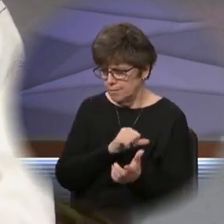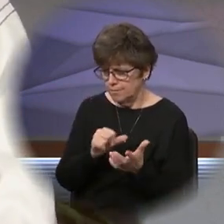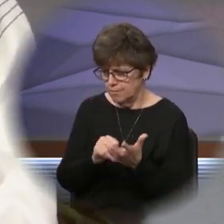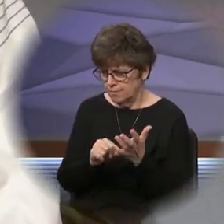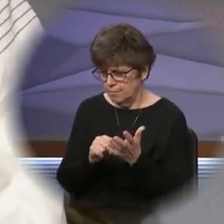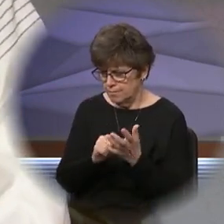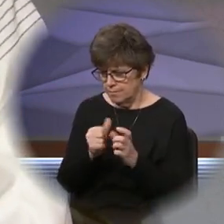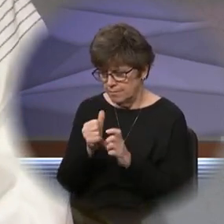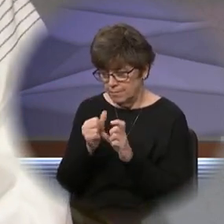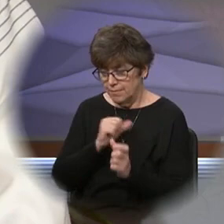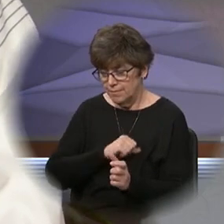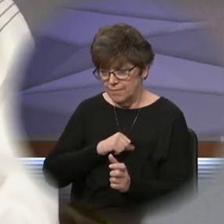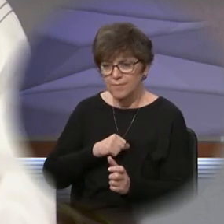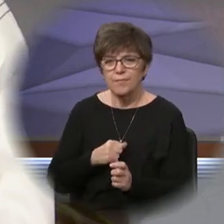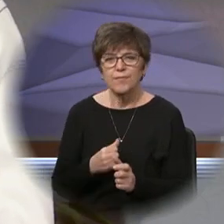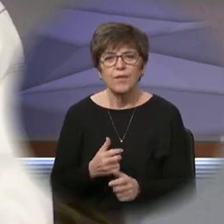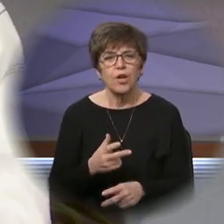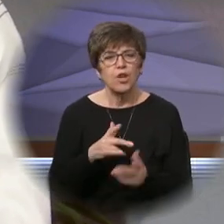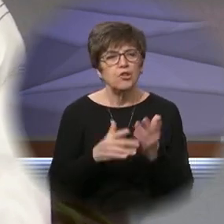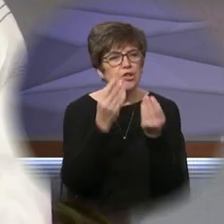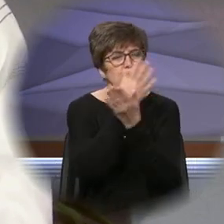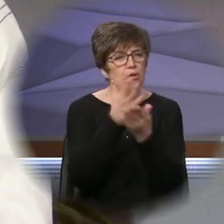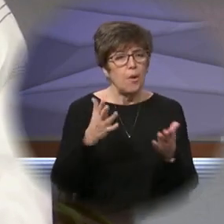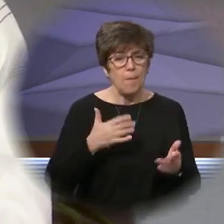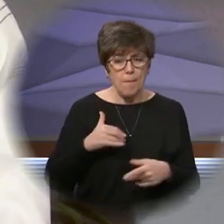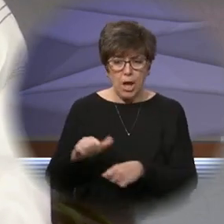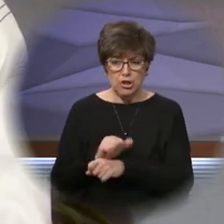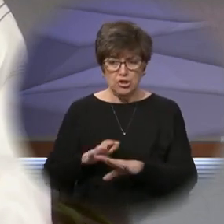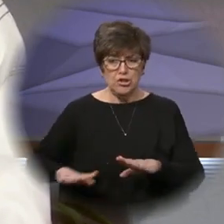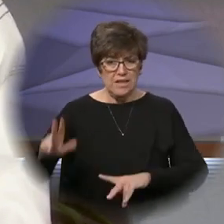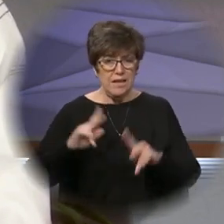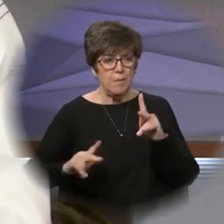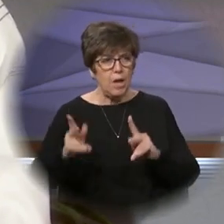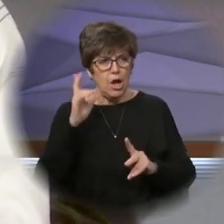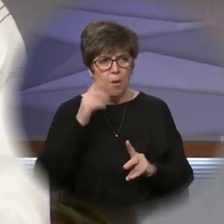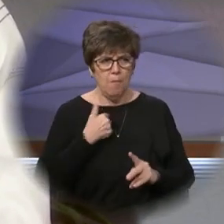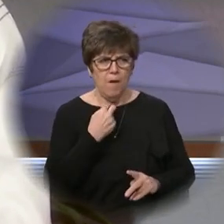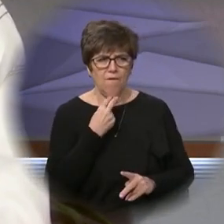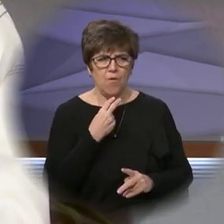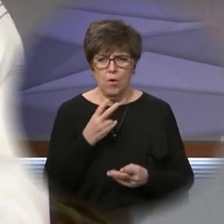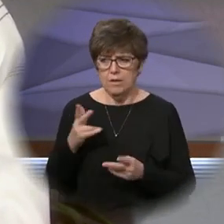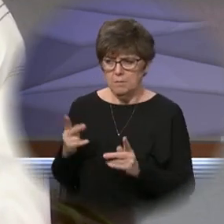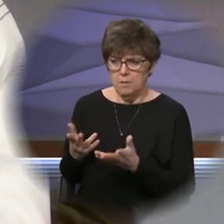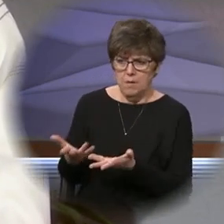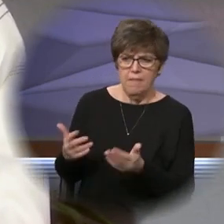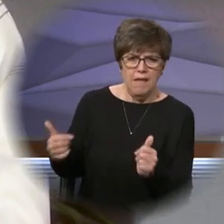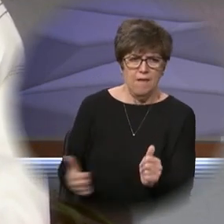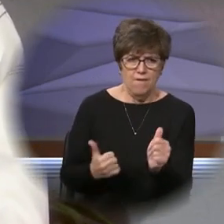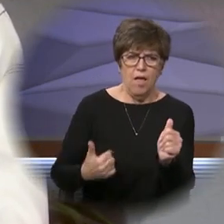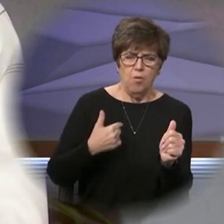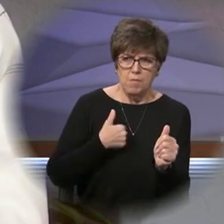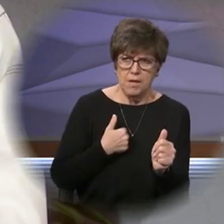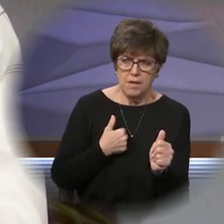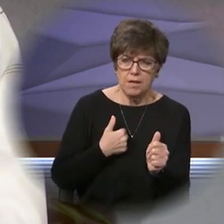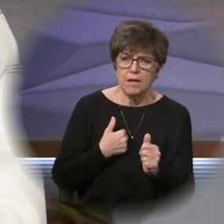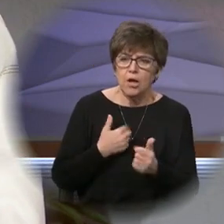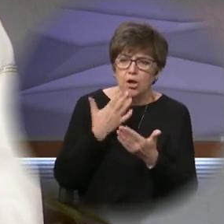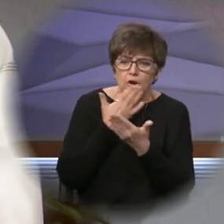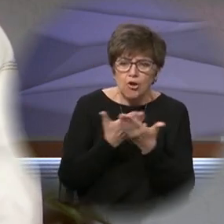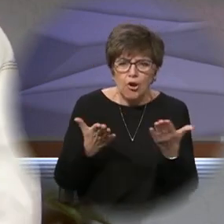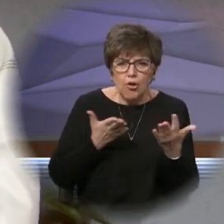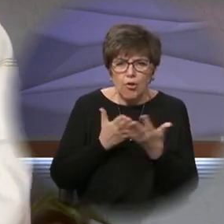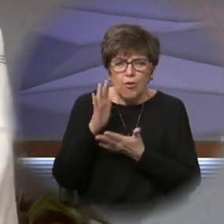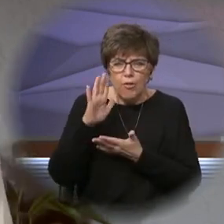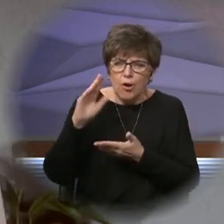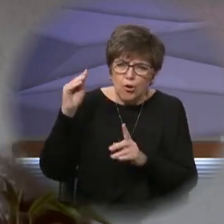Jesus said, "My sheep hear my voice. I know them, and they follow me. In the goodness of